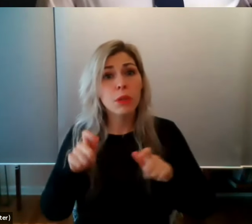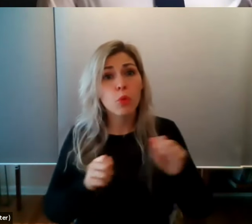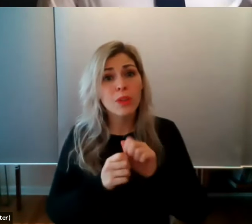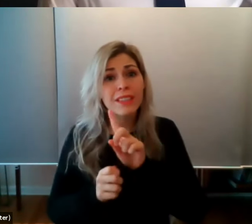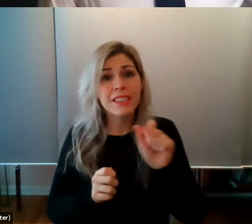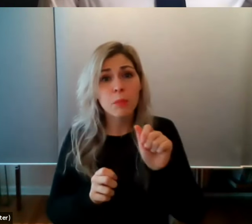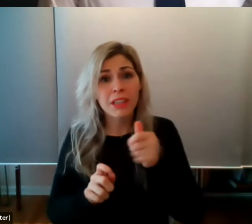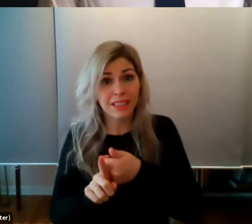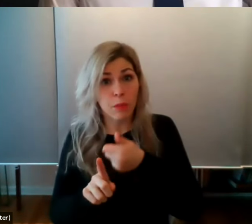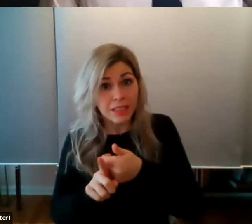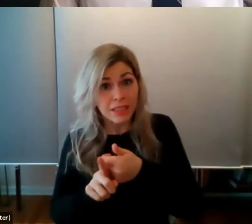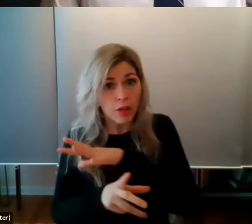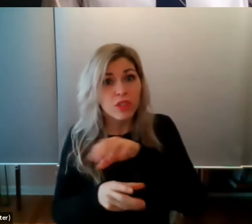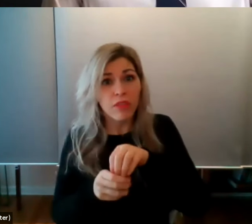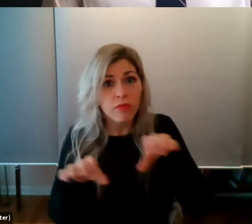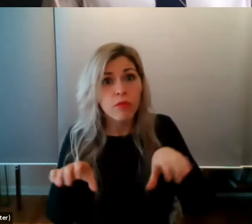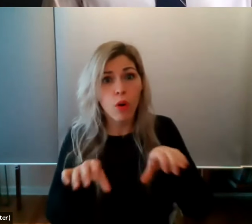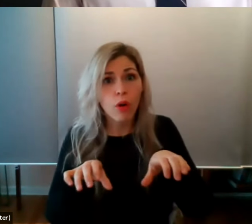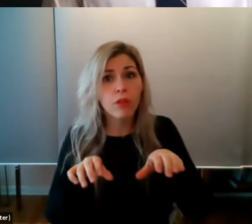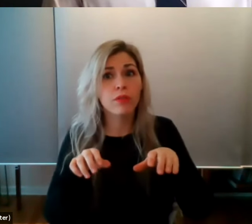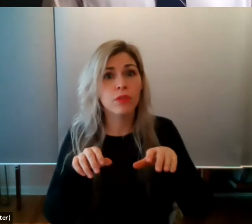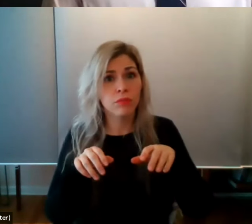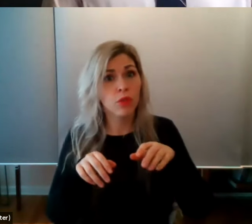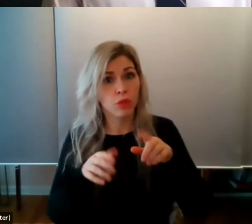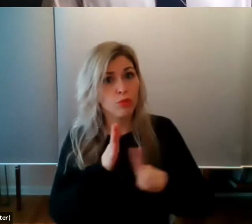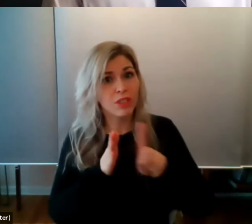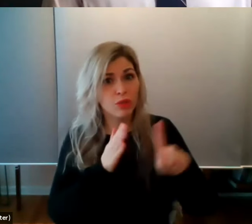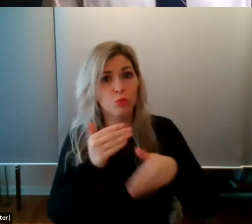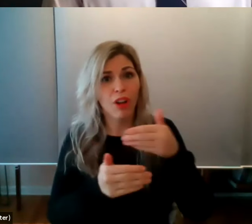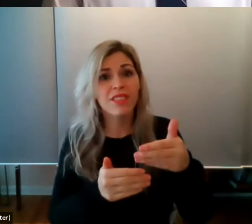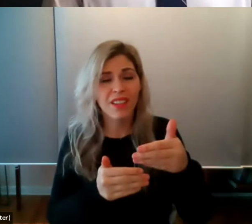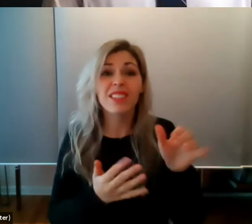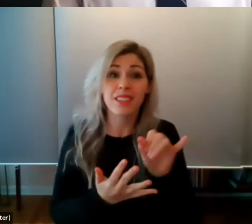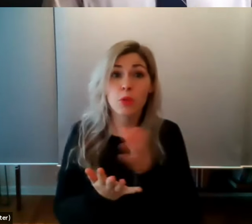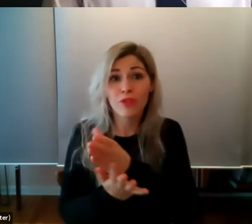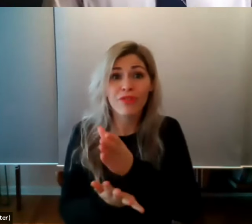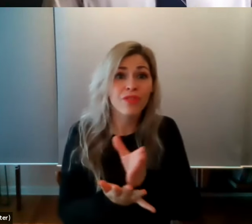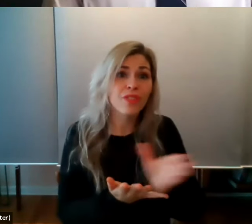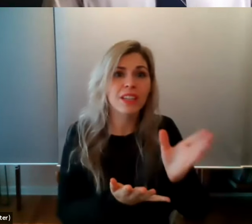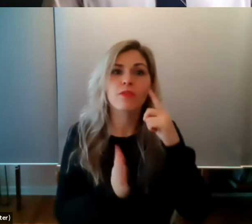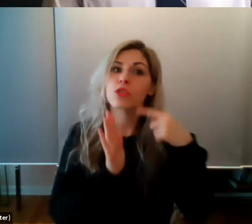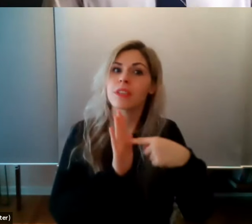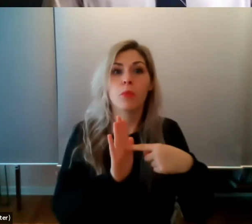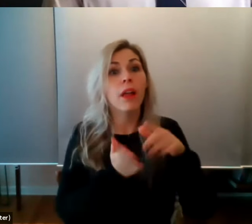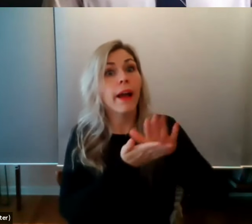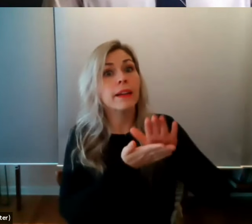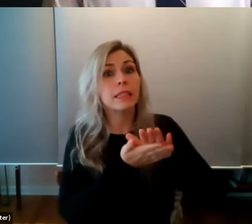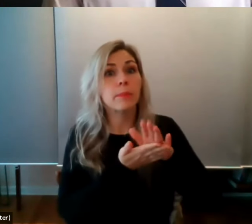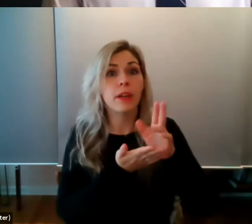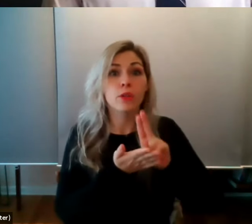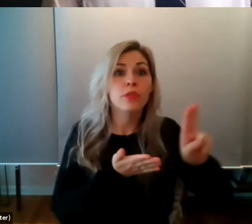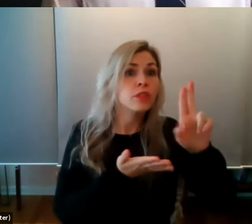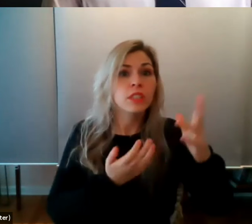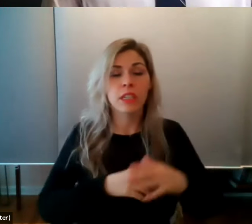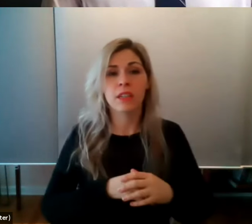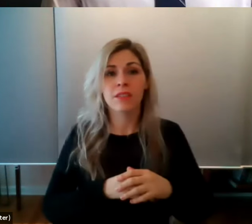be actively involved in research and related fields, especially in academia, where